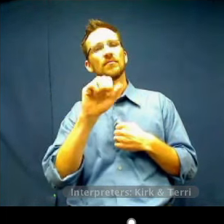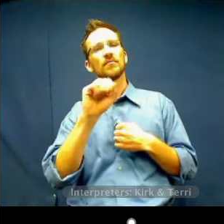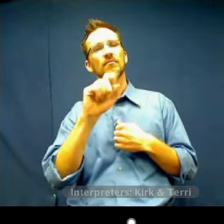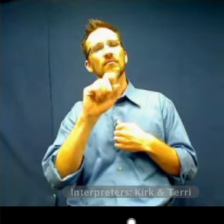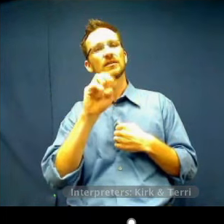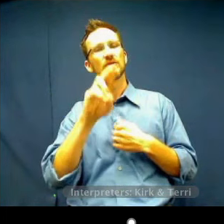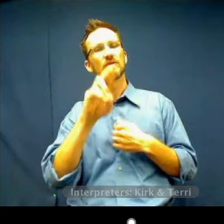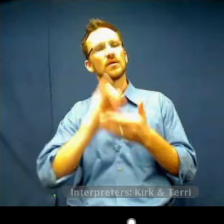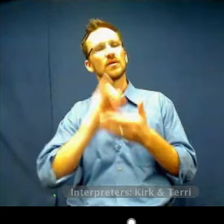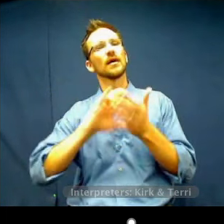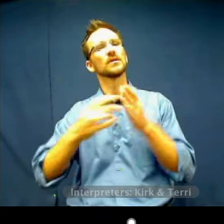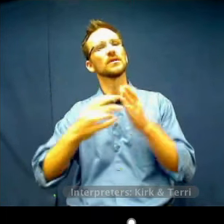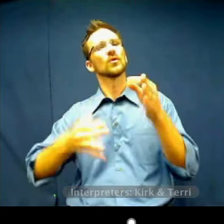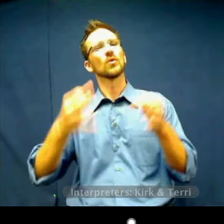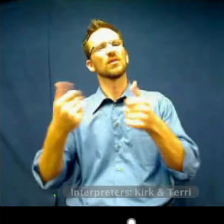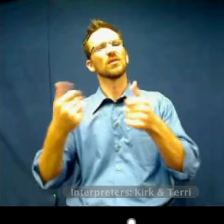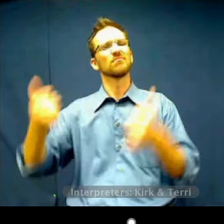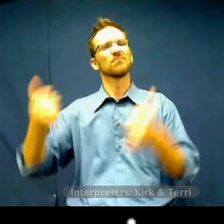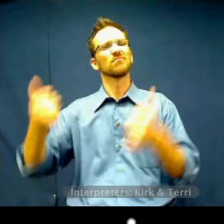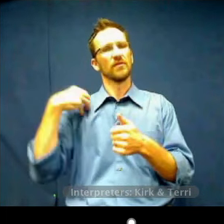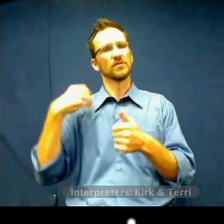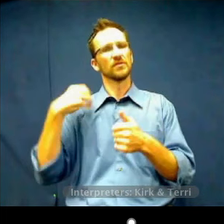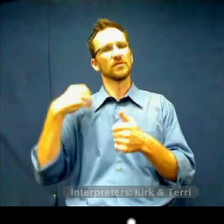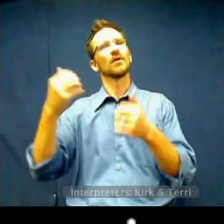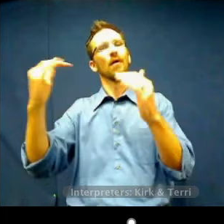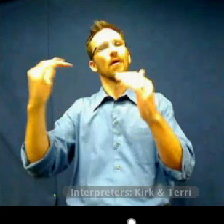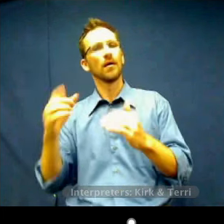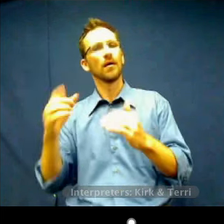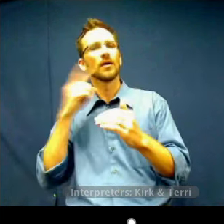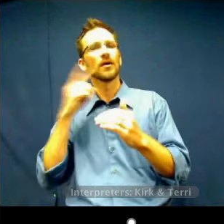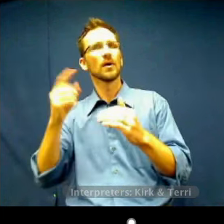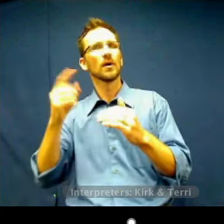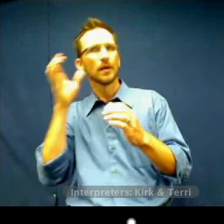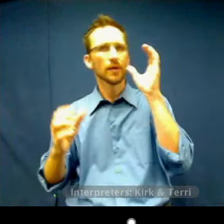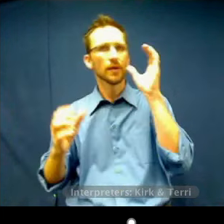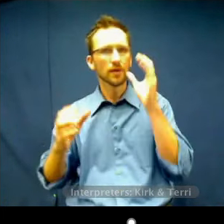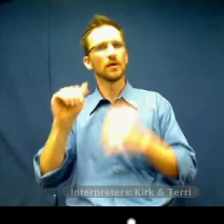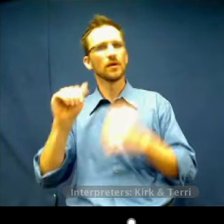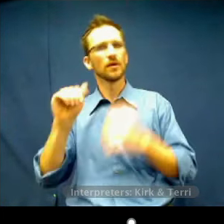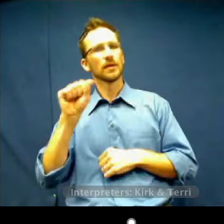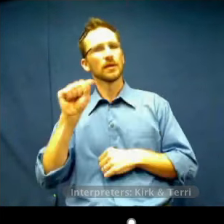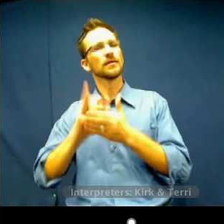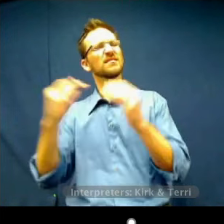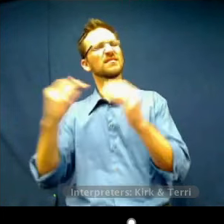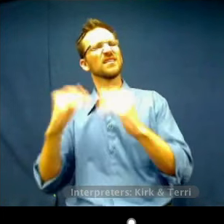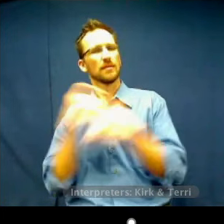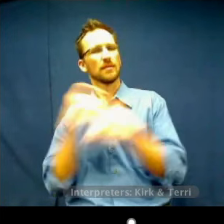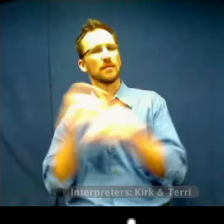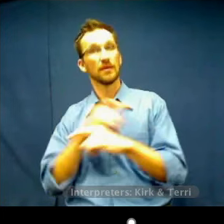hear cases that are less complicated than full trials. And when we disagree with them, we take exceptions.